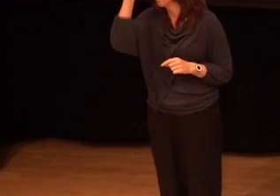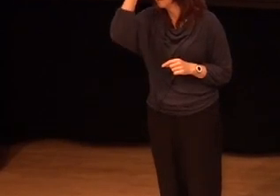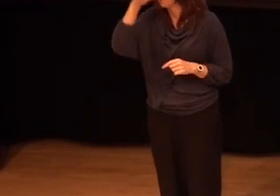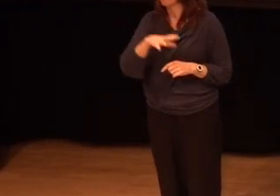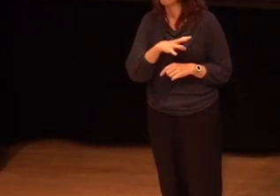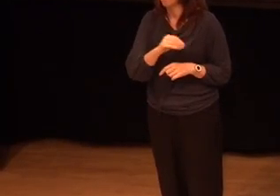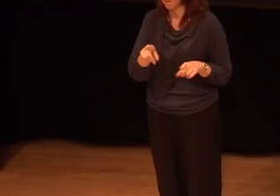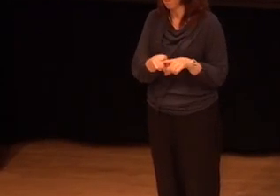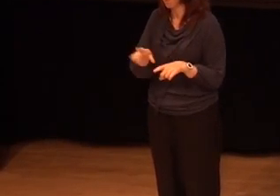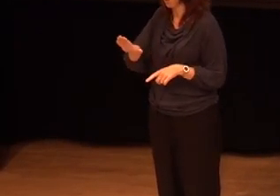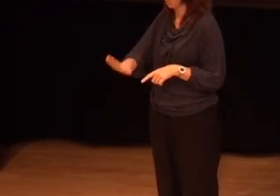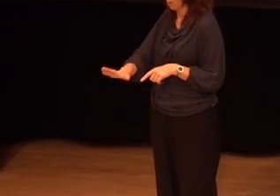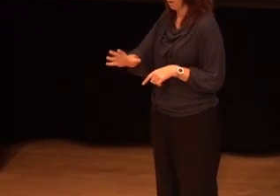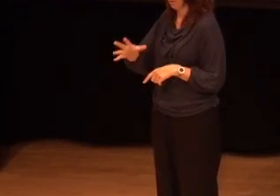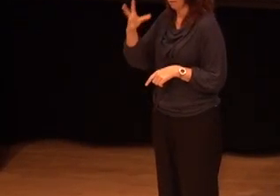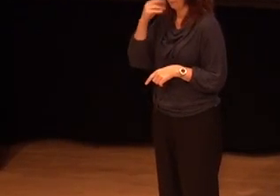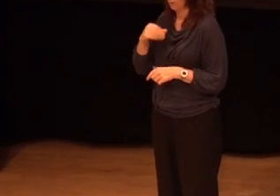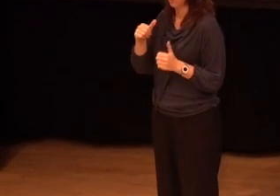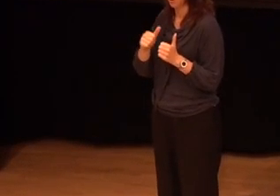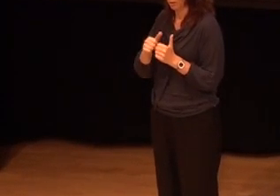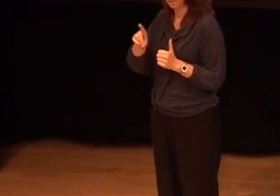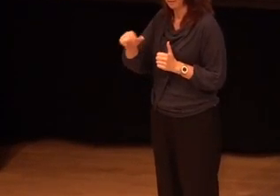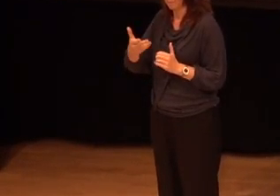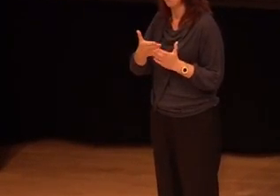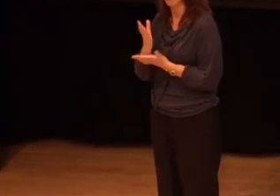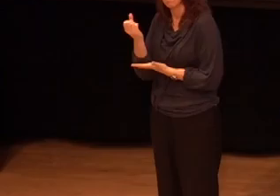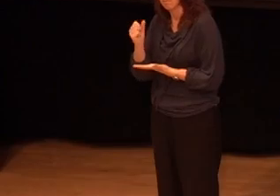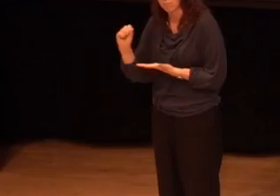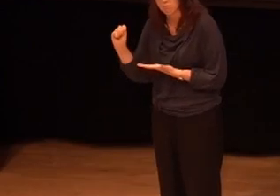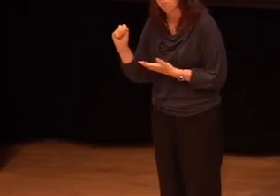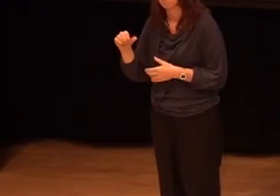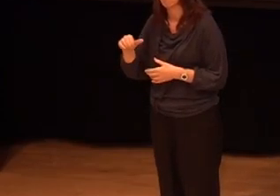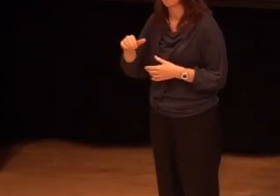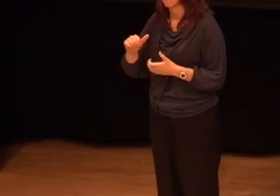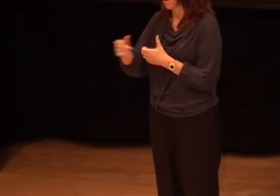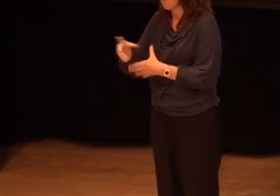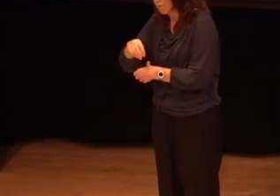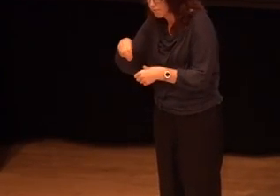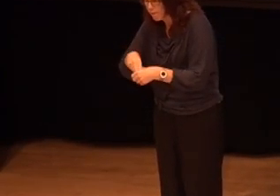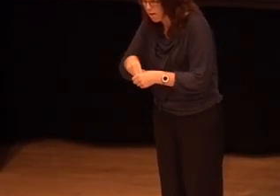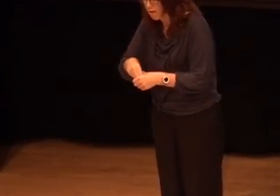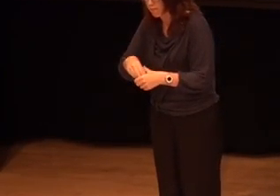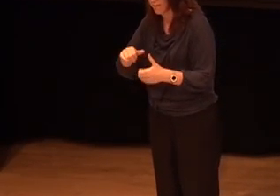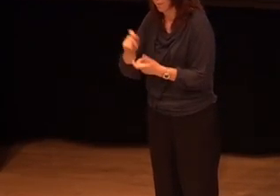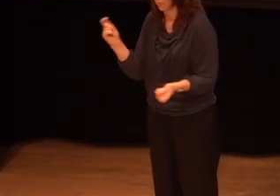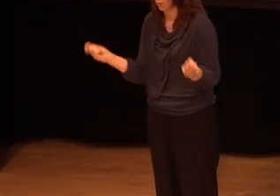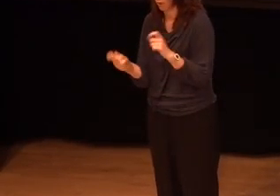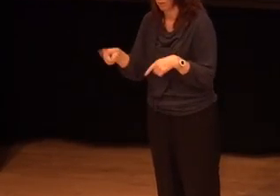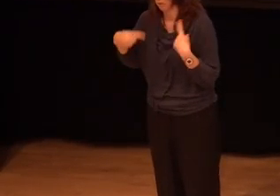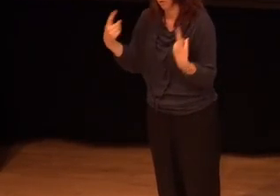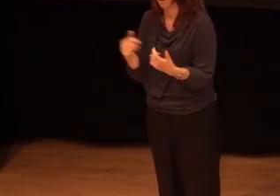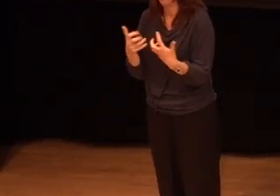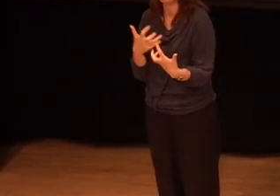experience with the disability rights movement, how you got into it, how it's evolved and changed since then, and how it fits into the film's